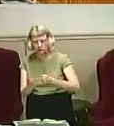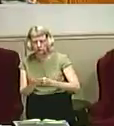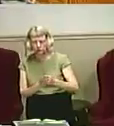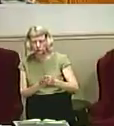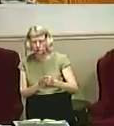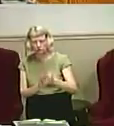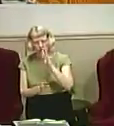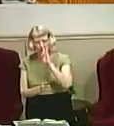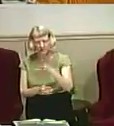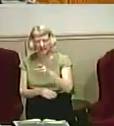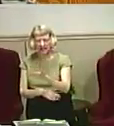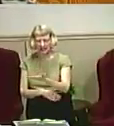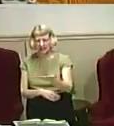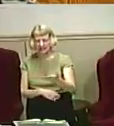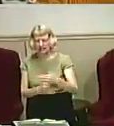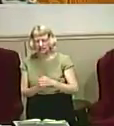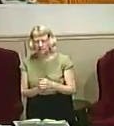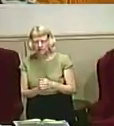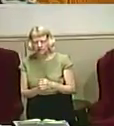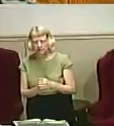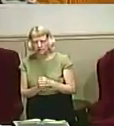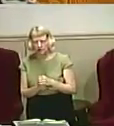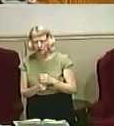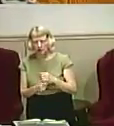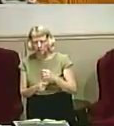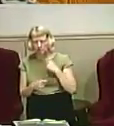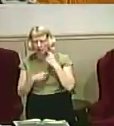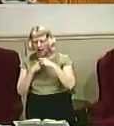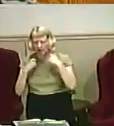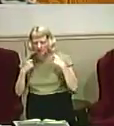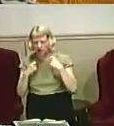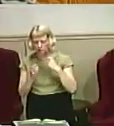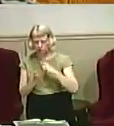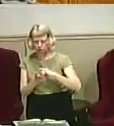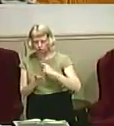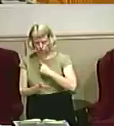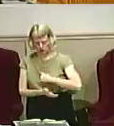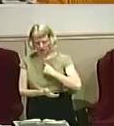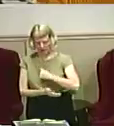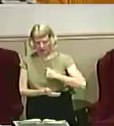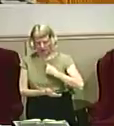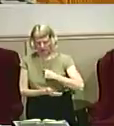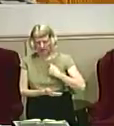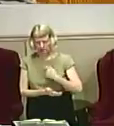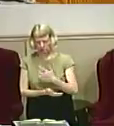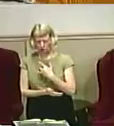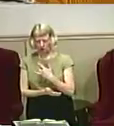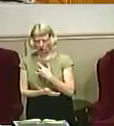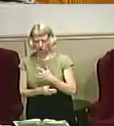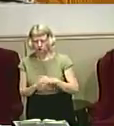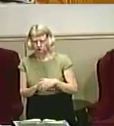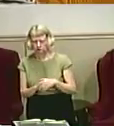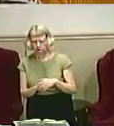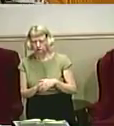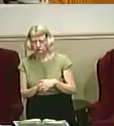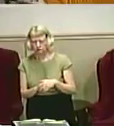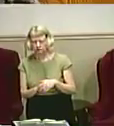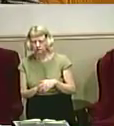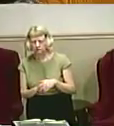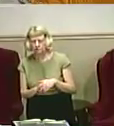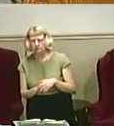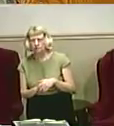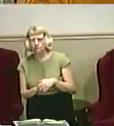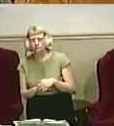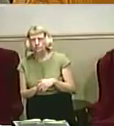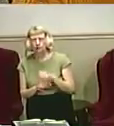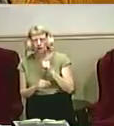truth forsake thee. Bind them about thy neck, write them upon the table of thine heart. Let